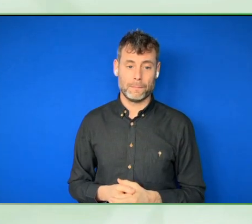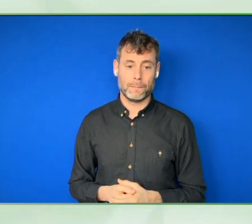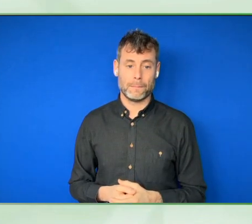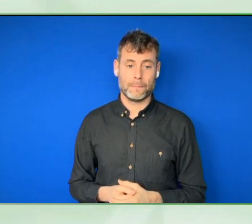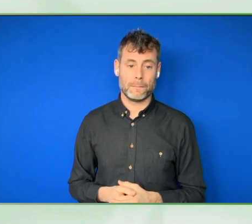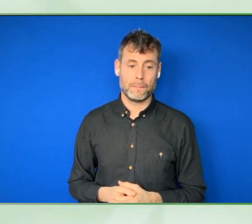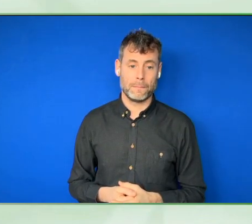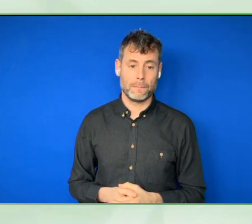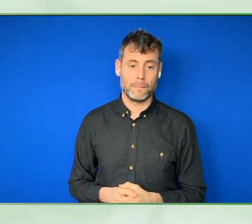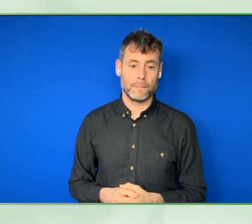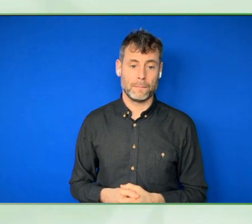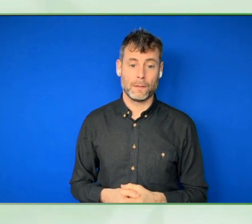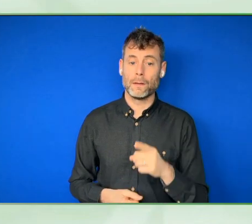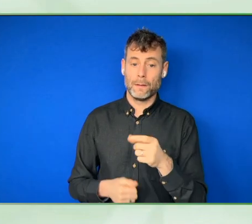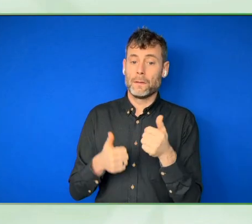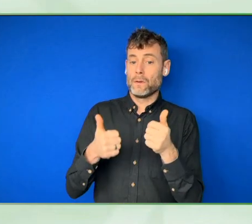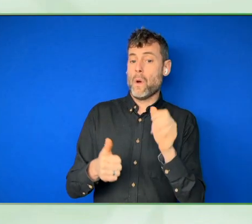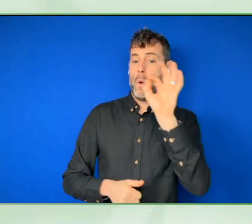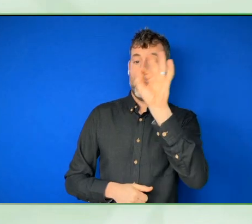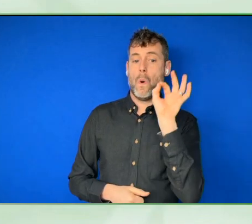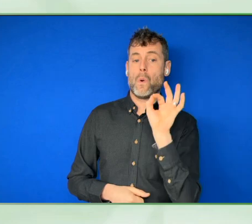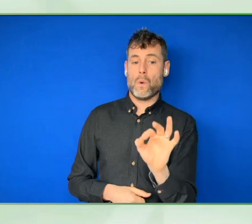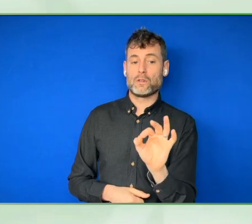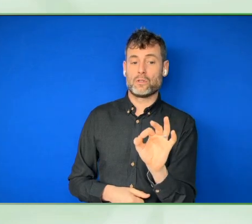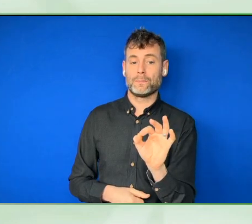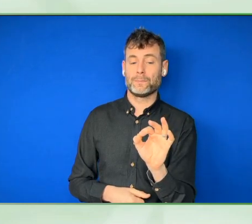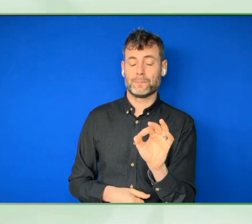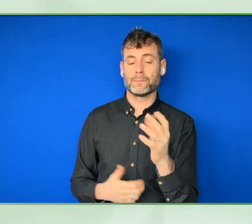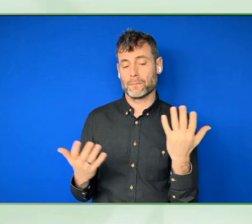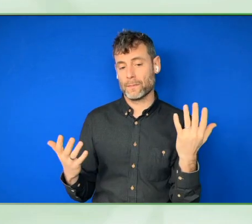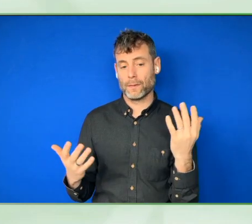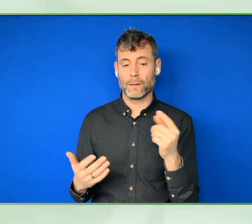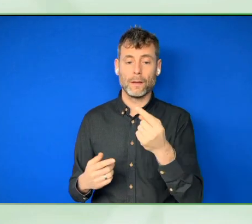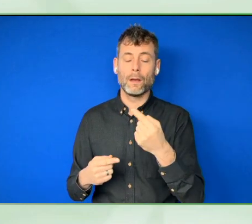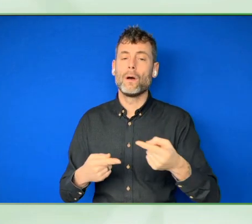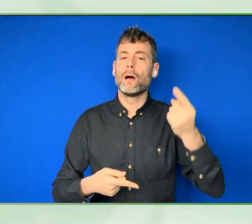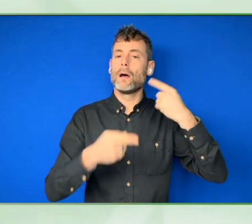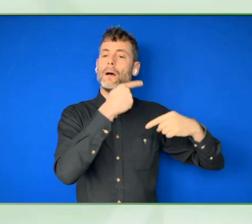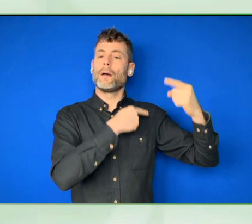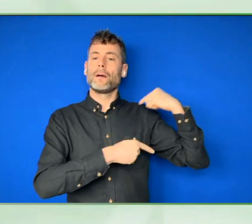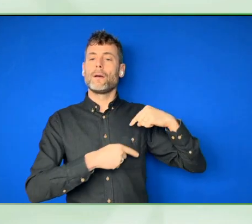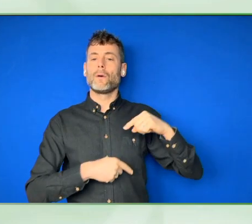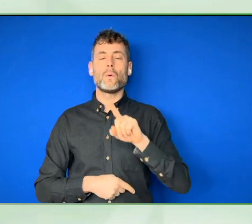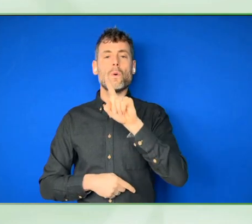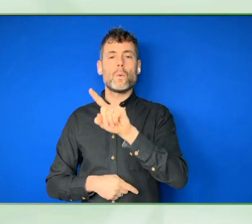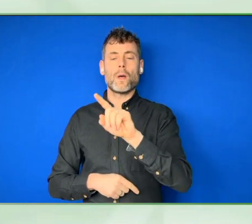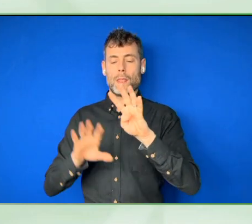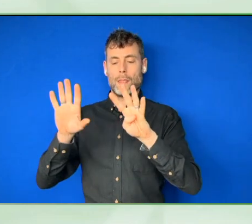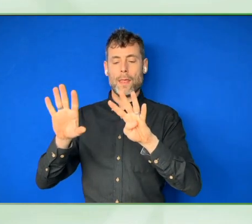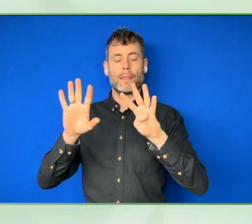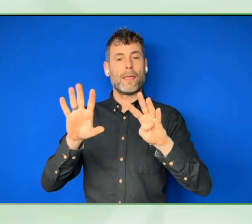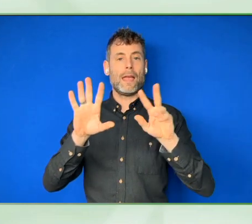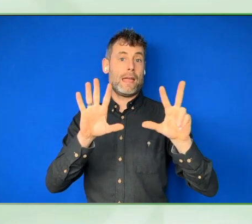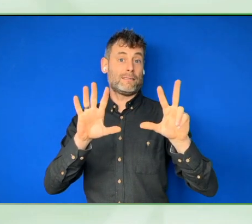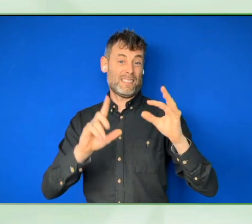that this should be asked. If we go back to 1998 for Pakistan, and there